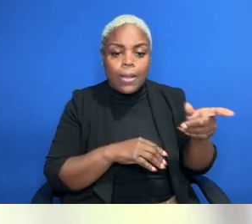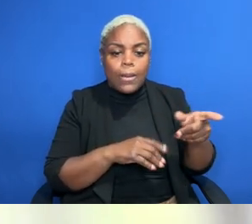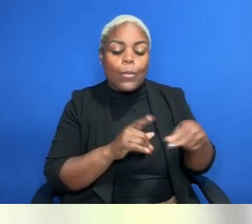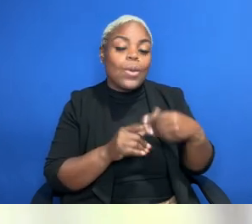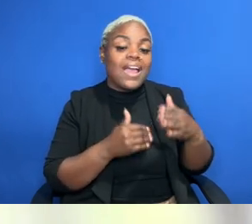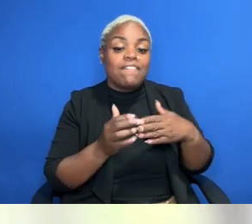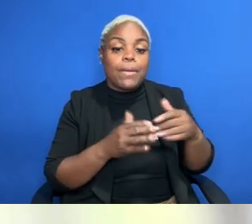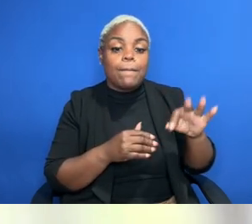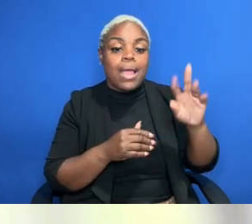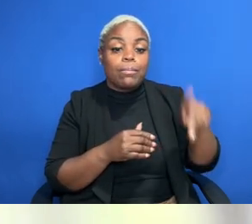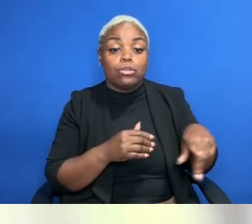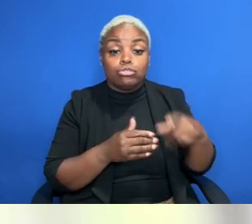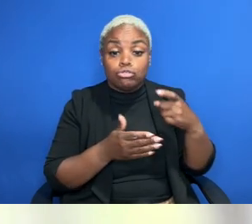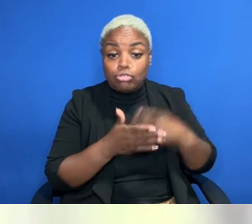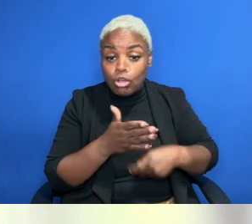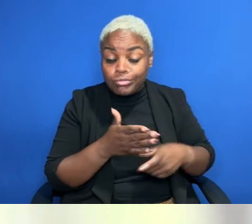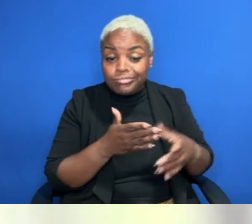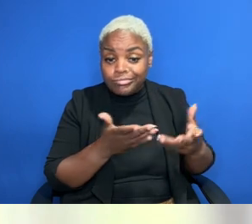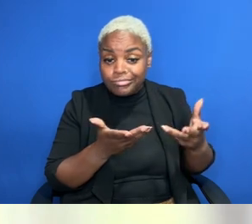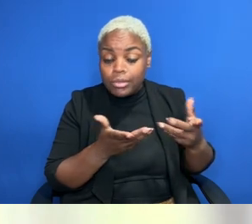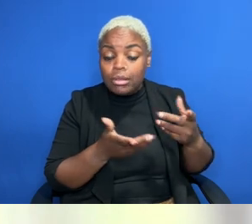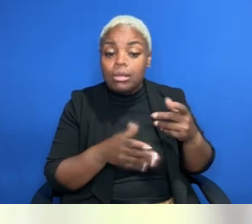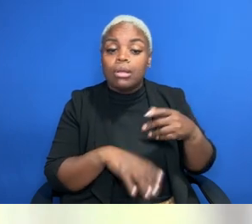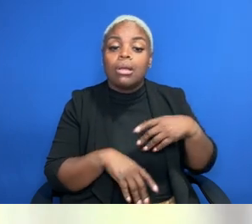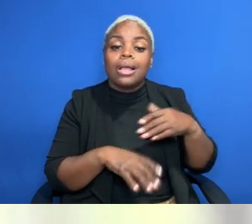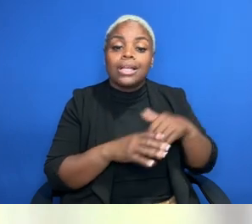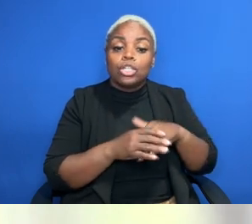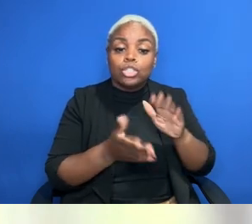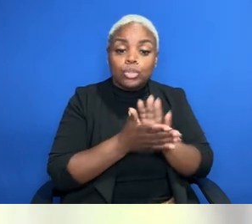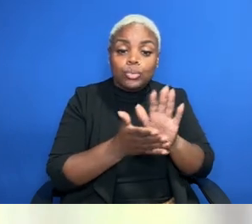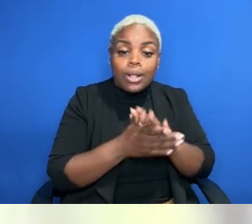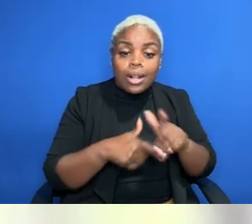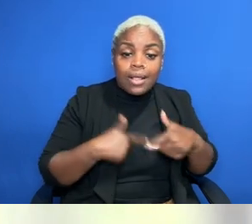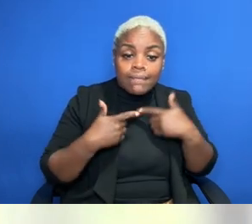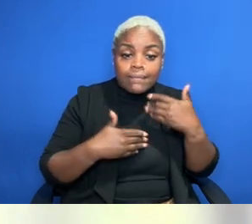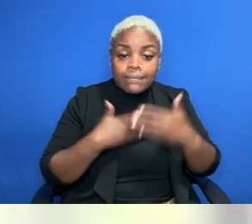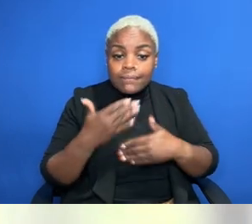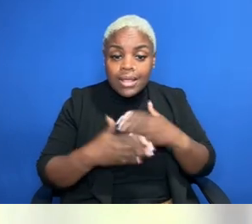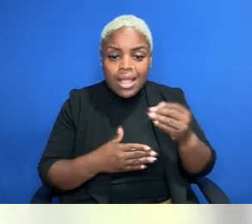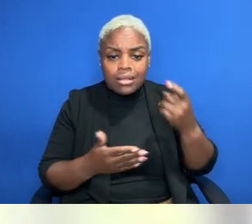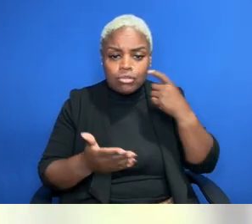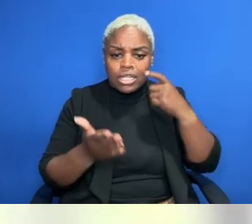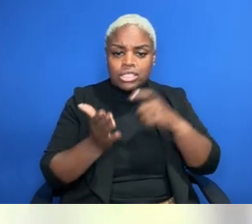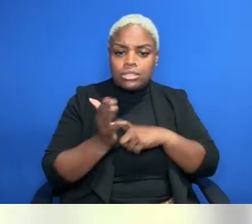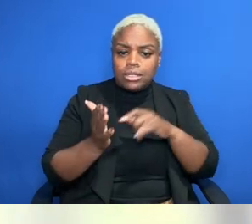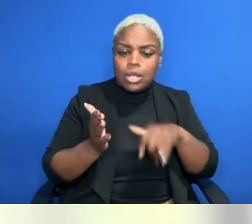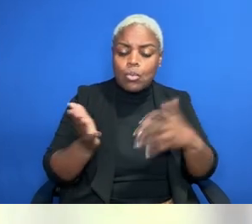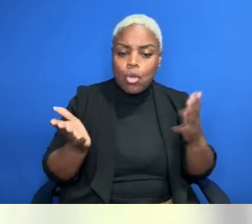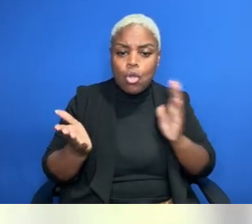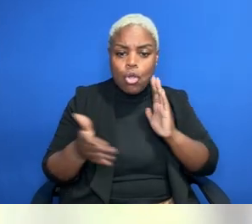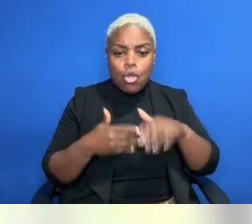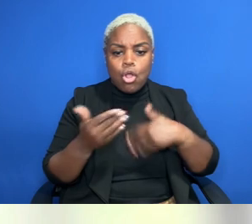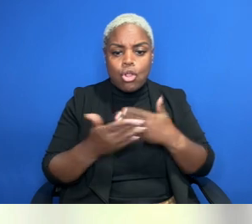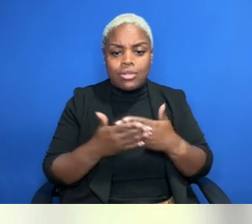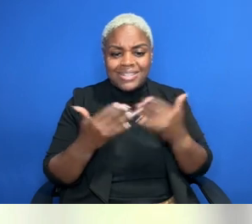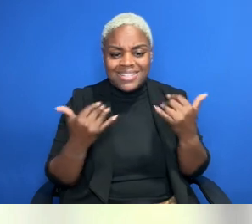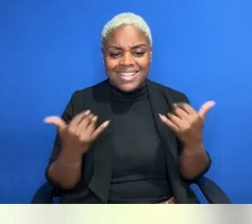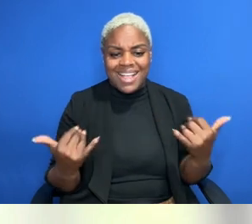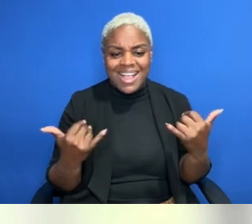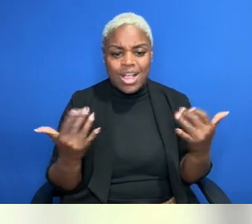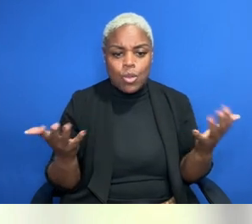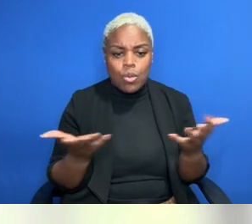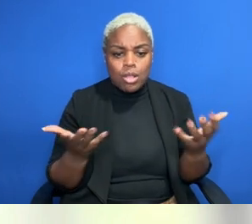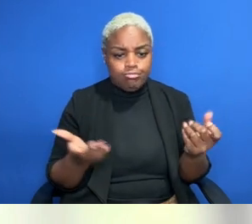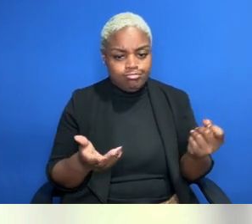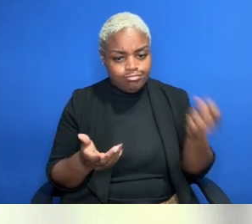factors affecting whether they pick up charges was what was going on in their school life. And it was a early recognition